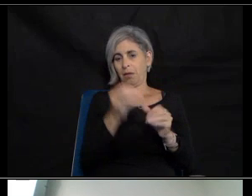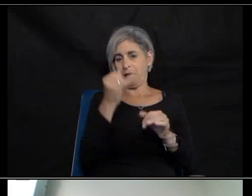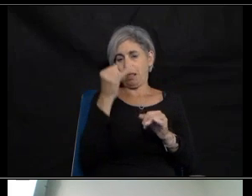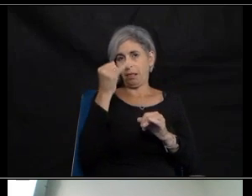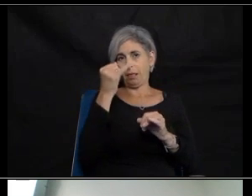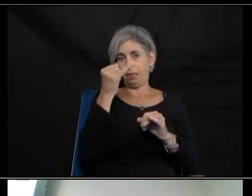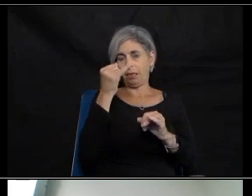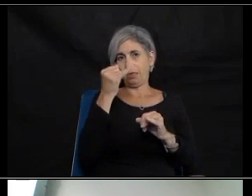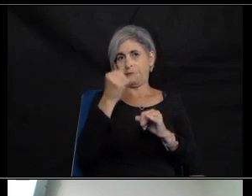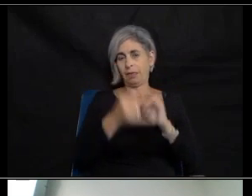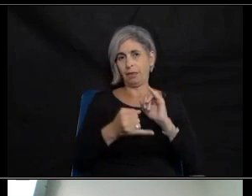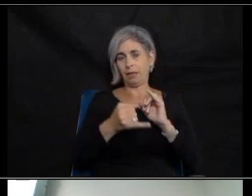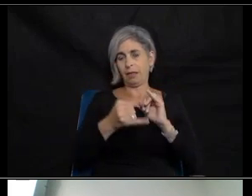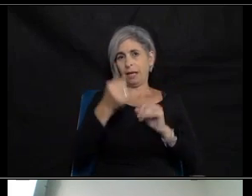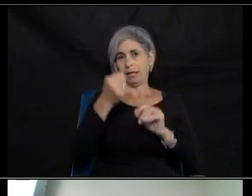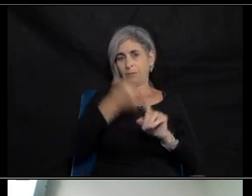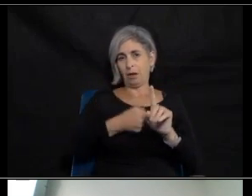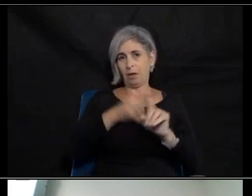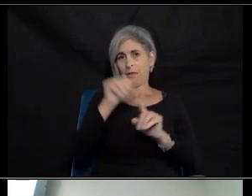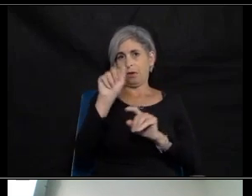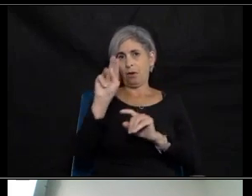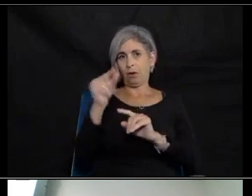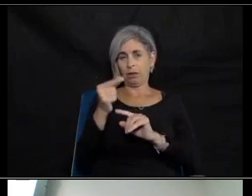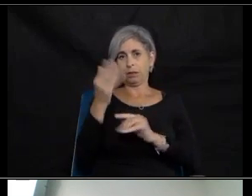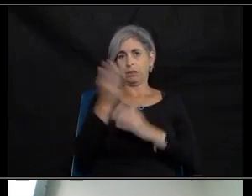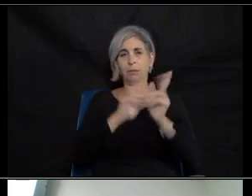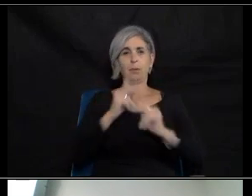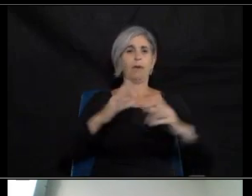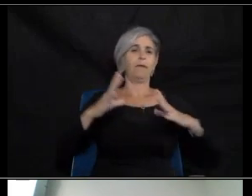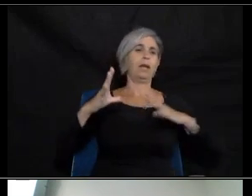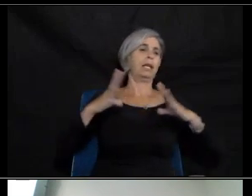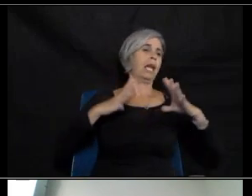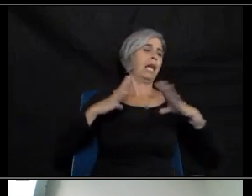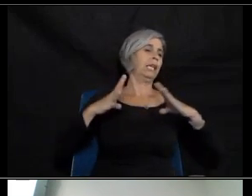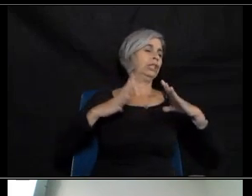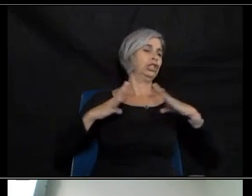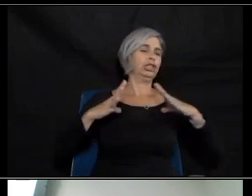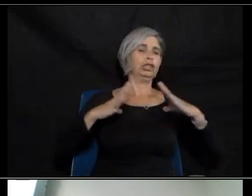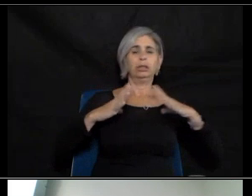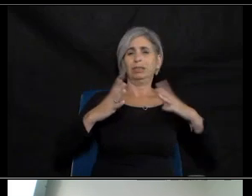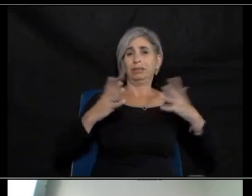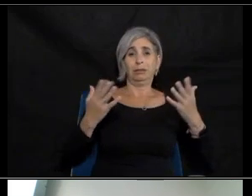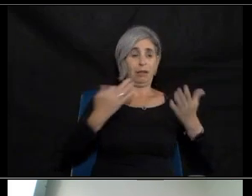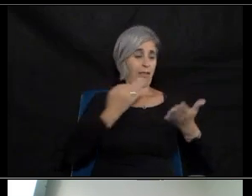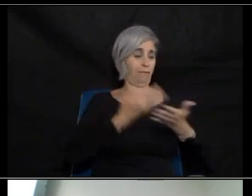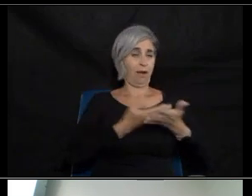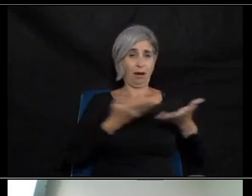was August. Some people went on vacation. And the fact is that